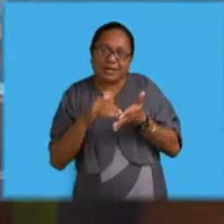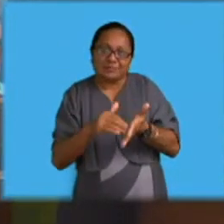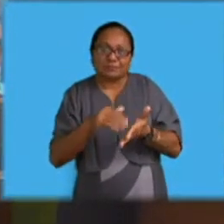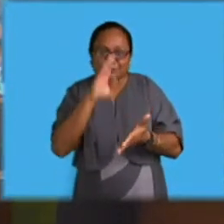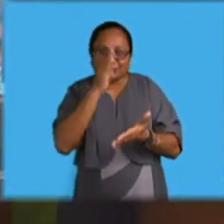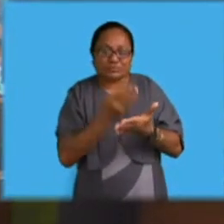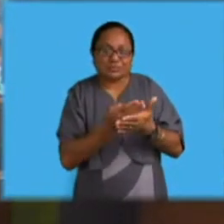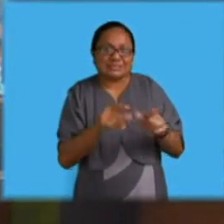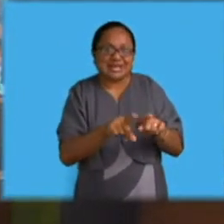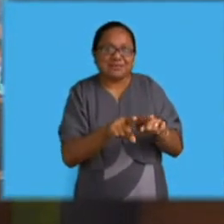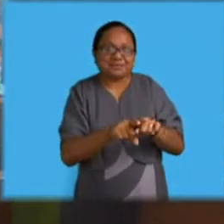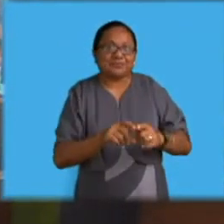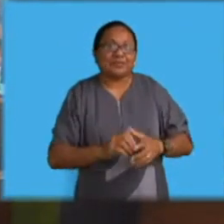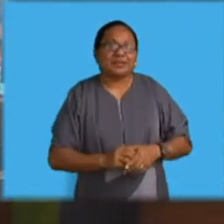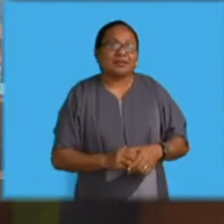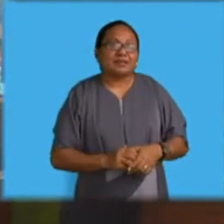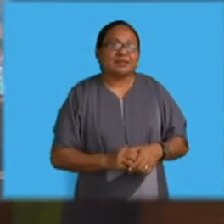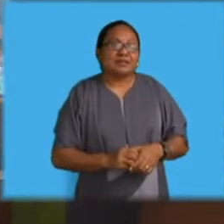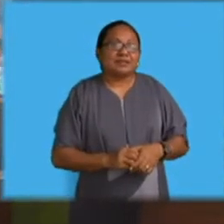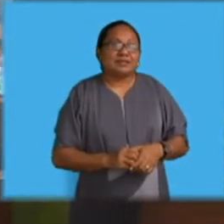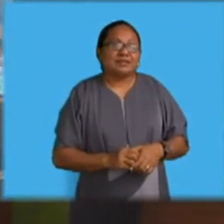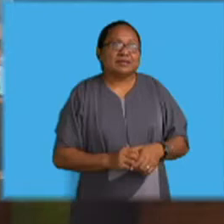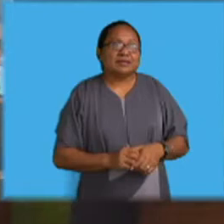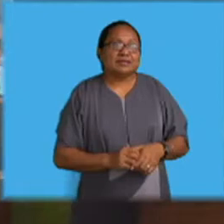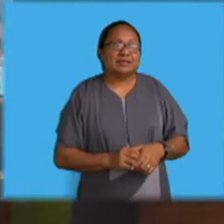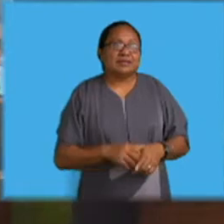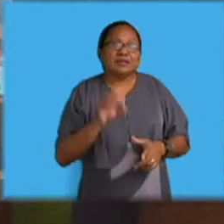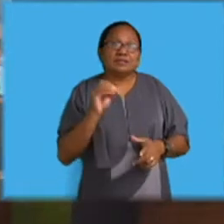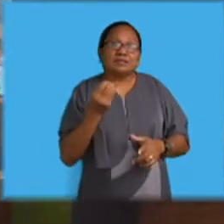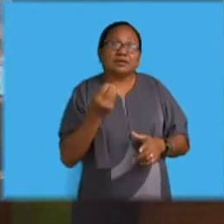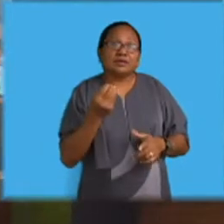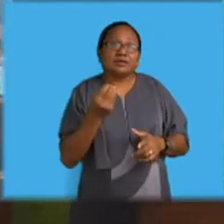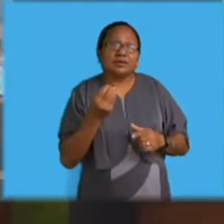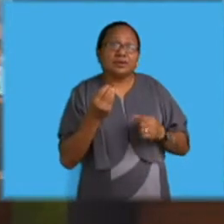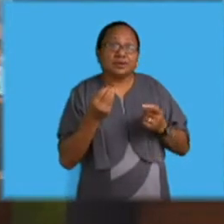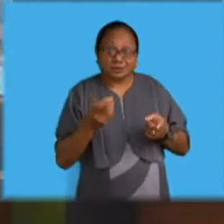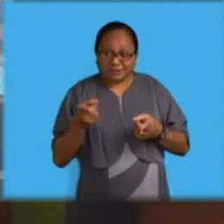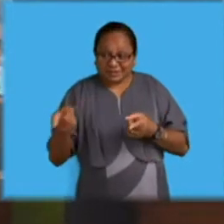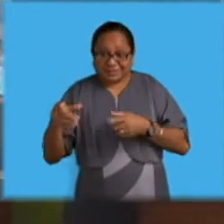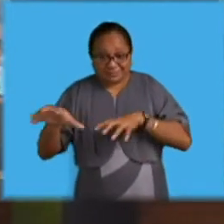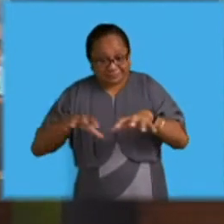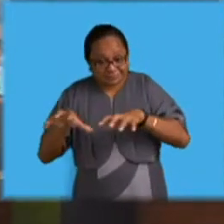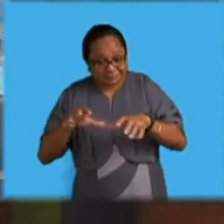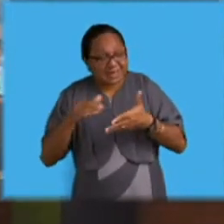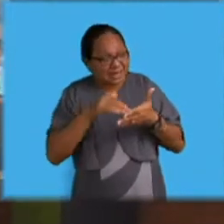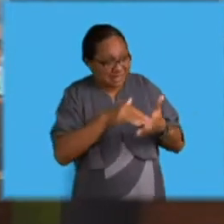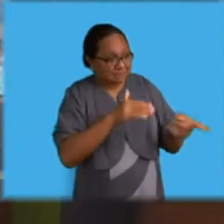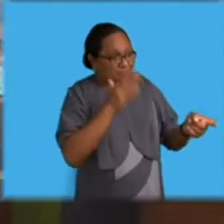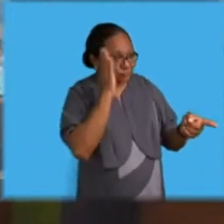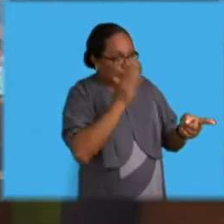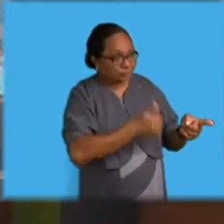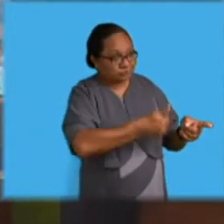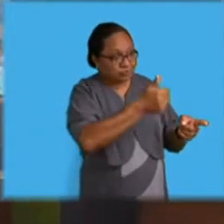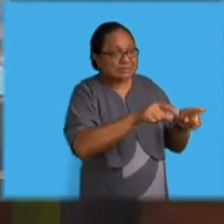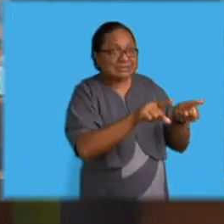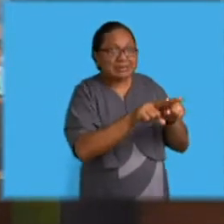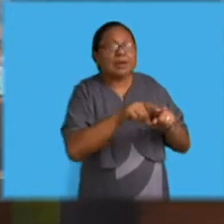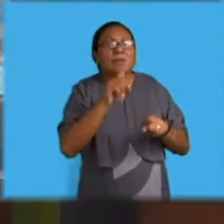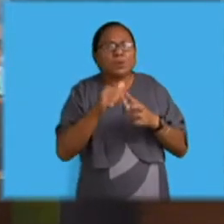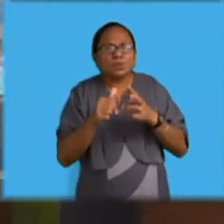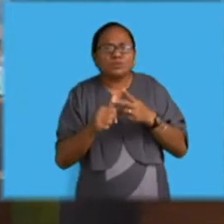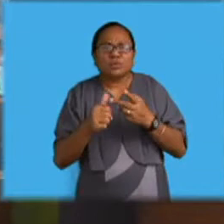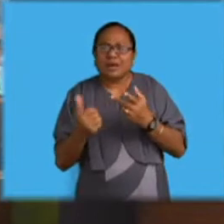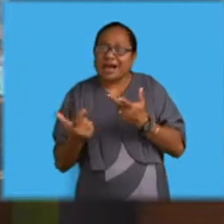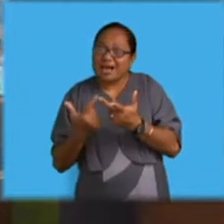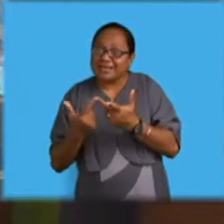Honorable Deputy Speaker, apart from having a positive impact on academic performance, extracurricular activities provide real-life